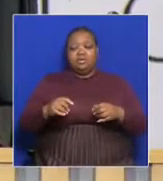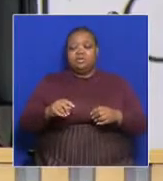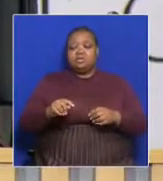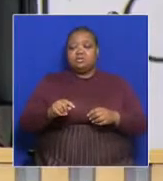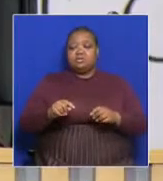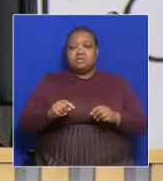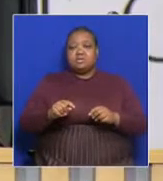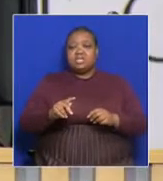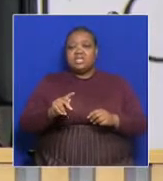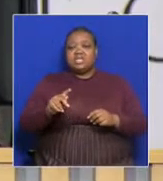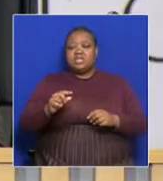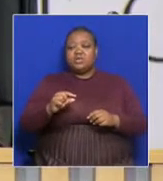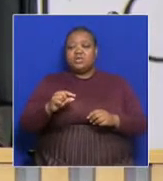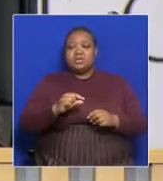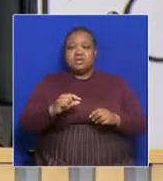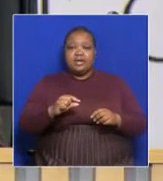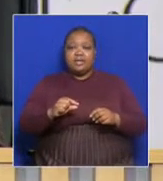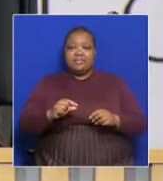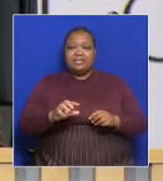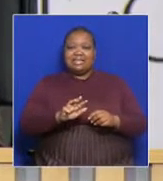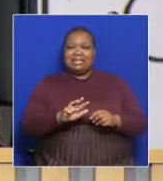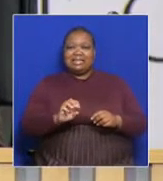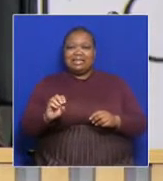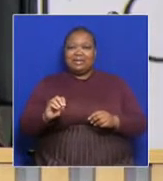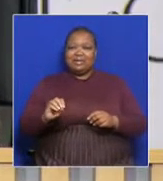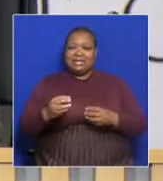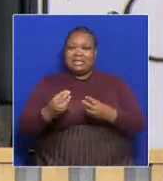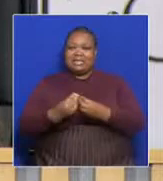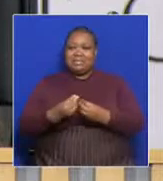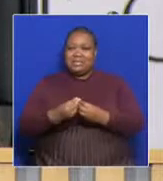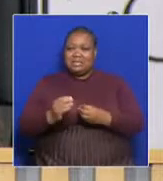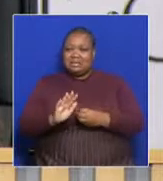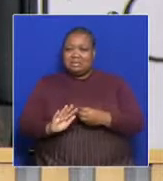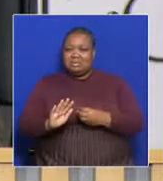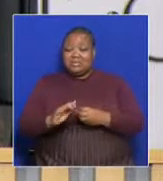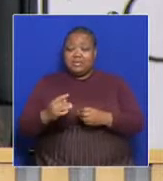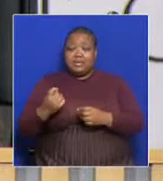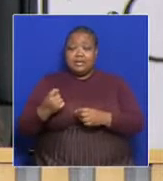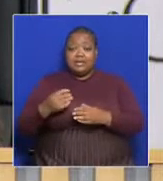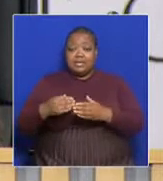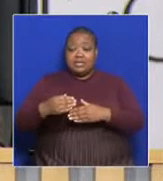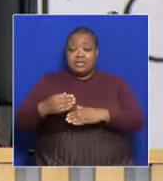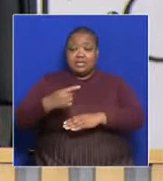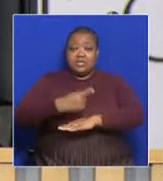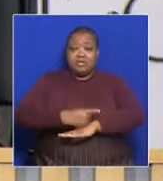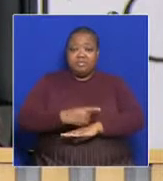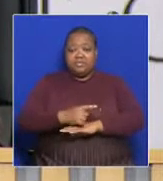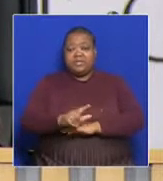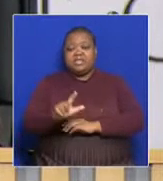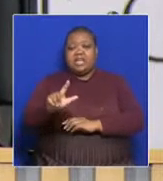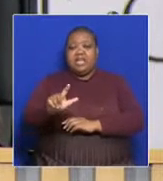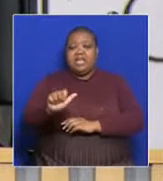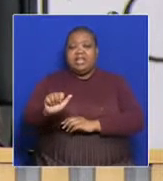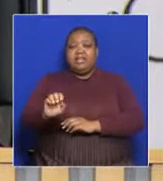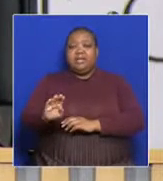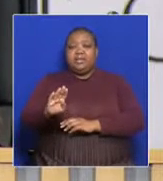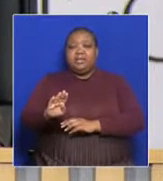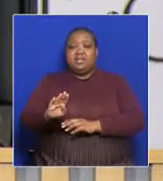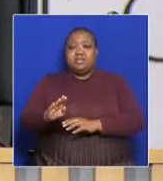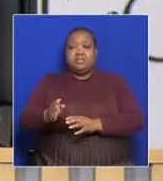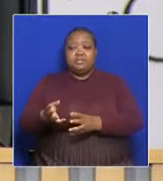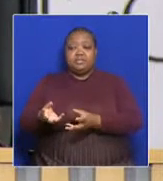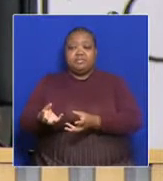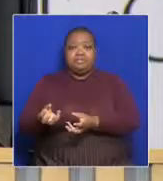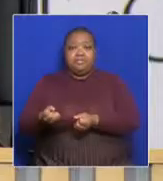area. And I think it was the very next day that somehow the lab took reception of these exhibits. But